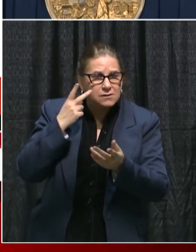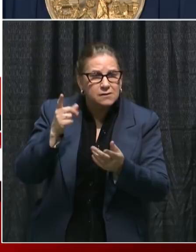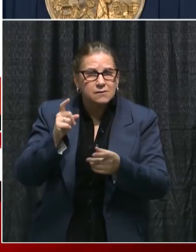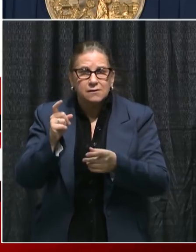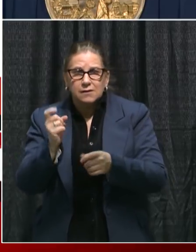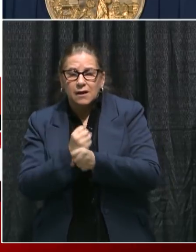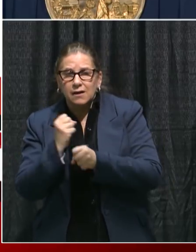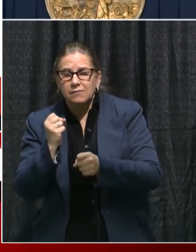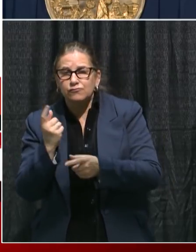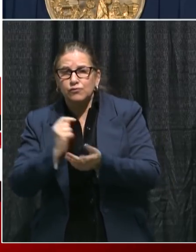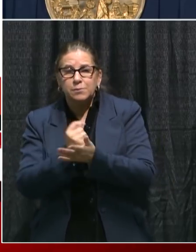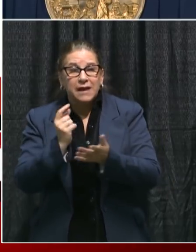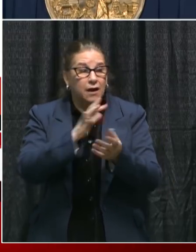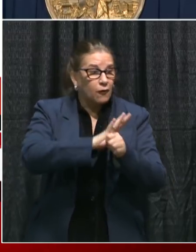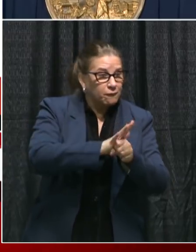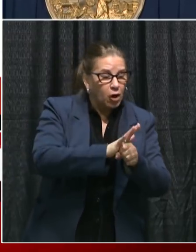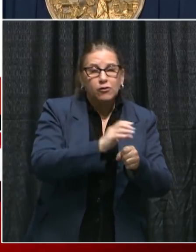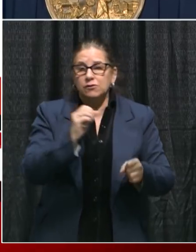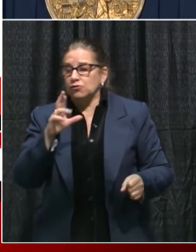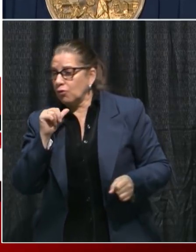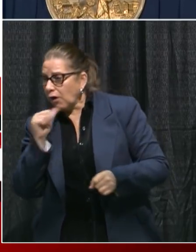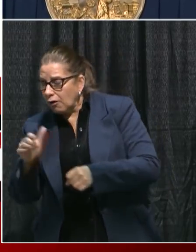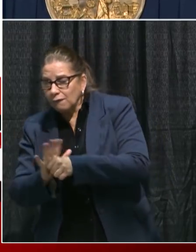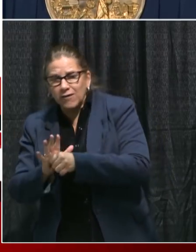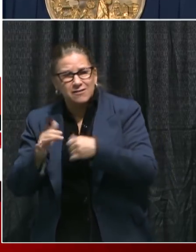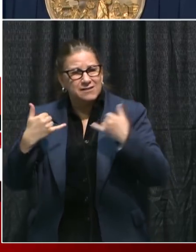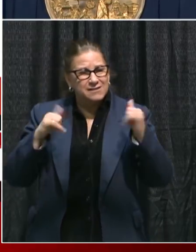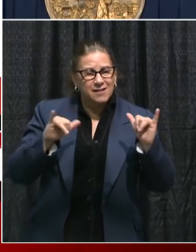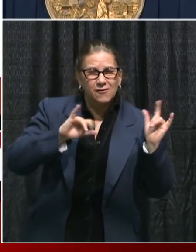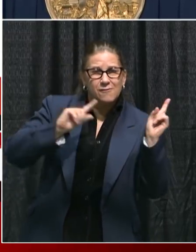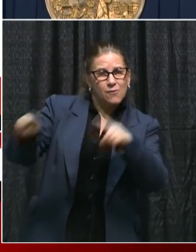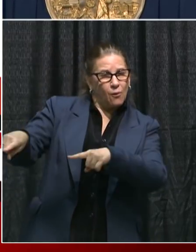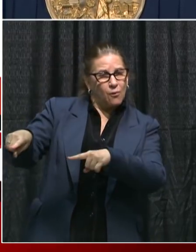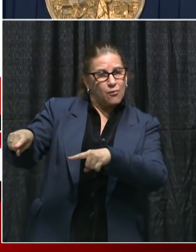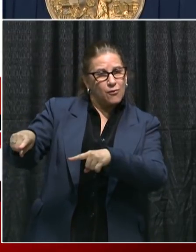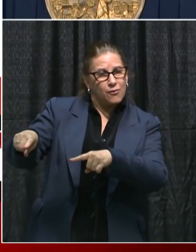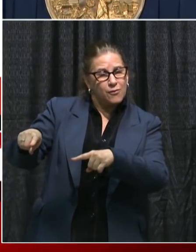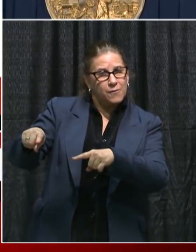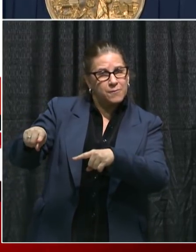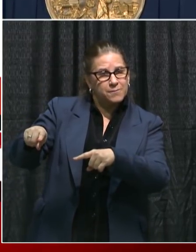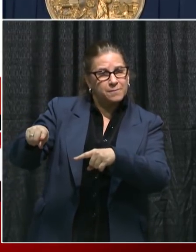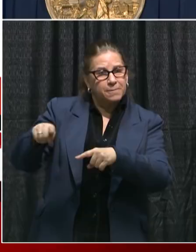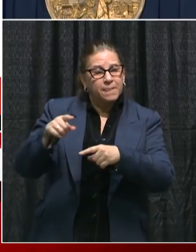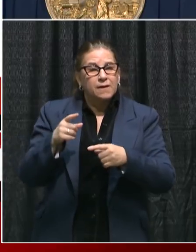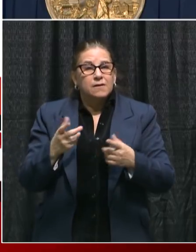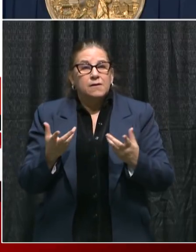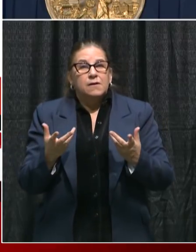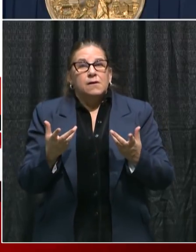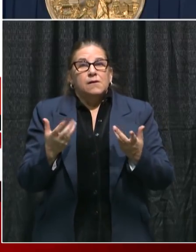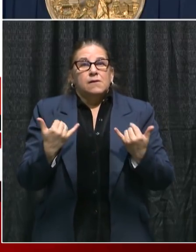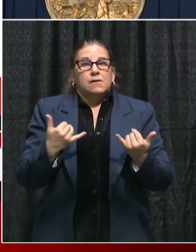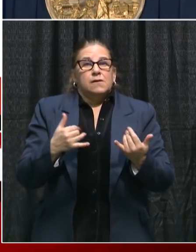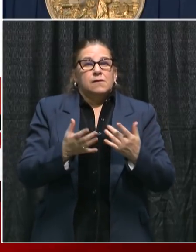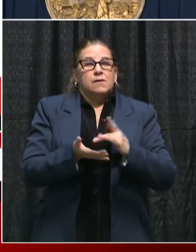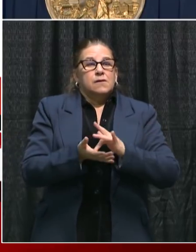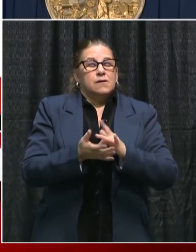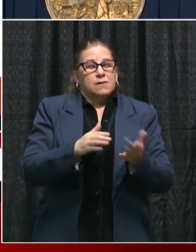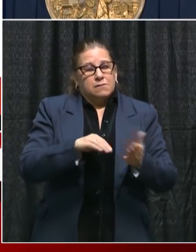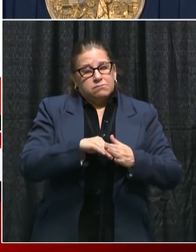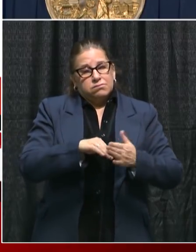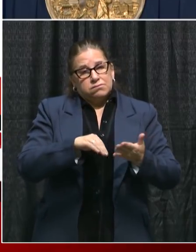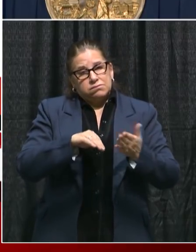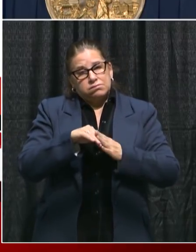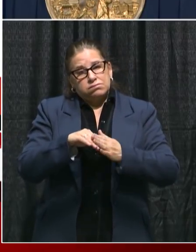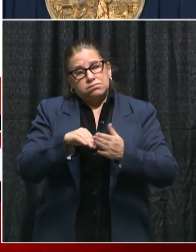To support any potential medical surge, we have, of course, been working with hospitals across the city